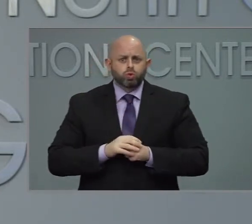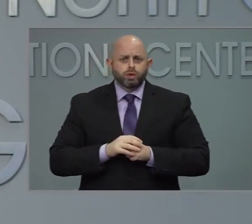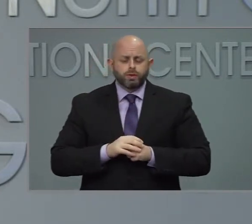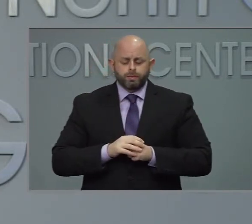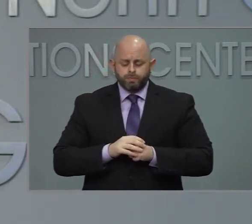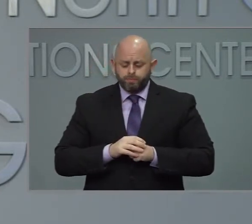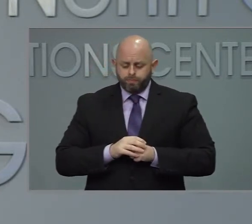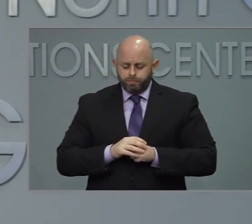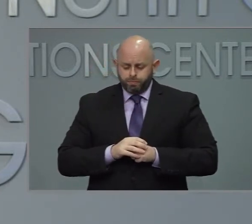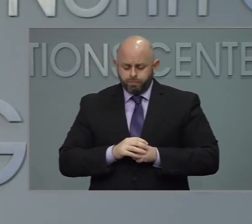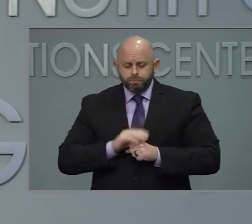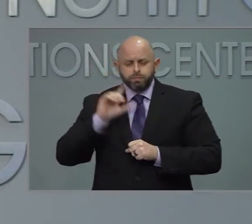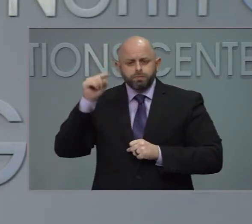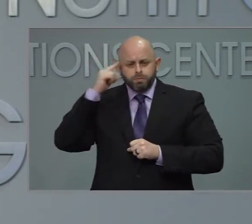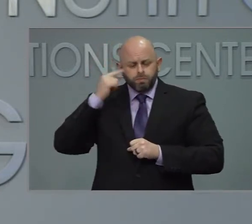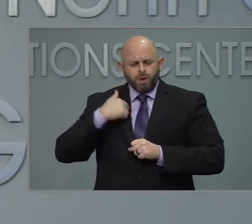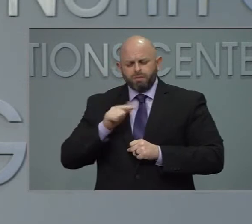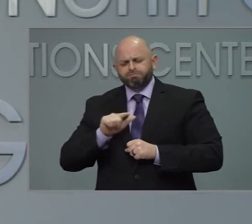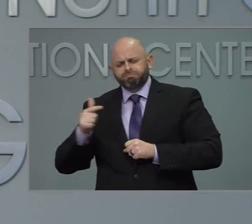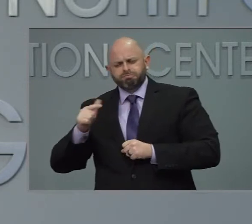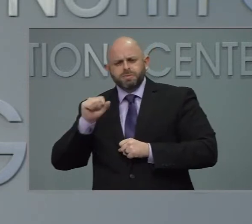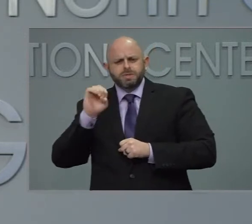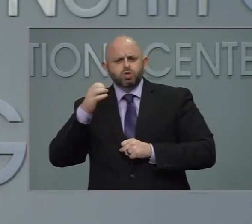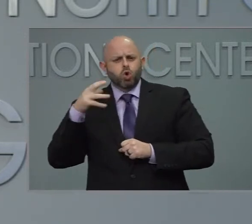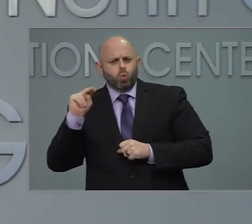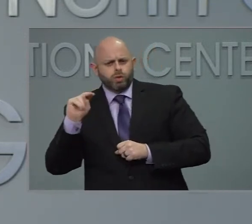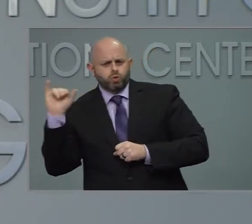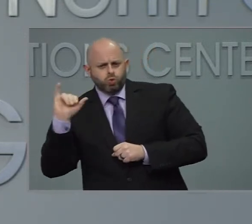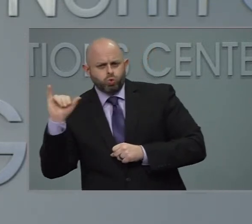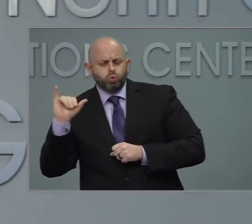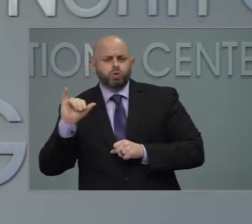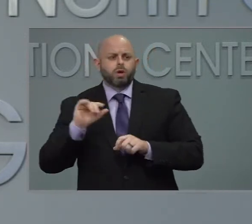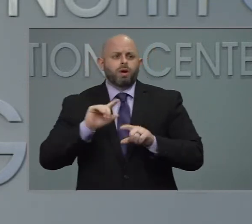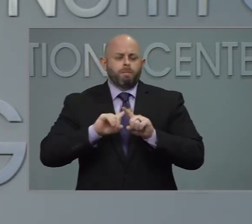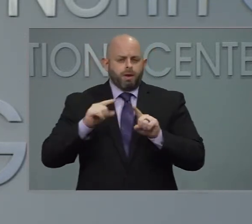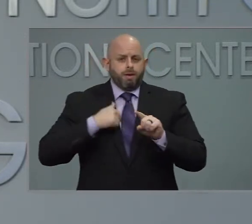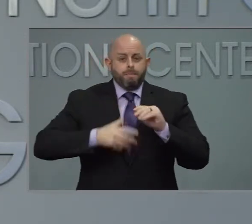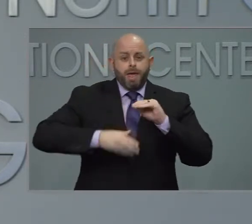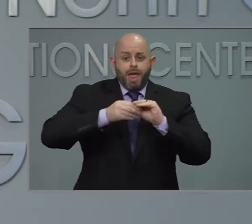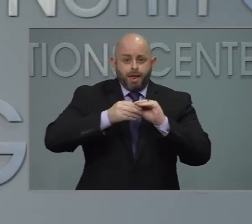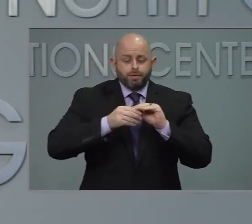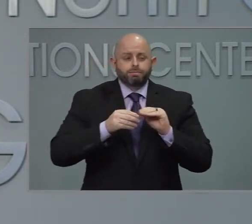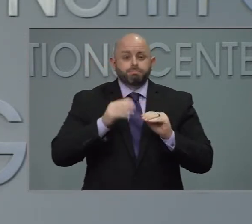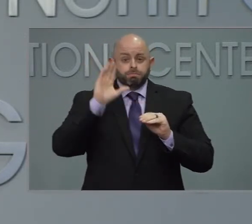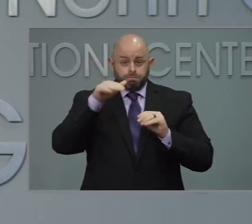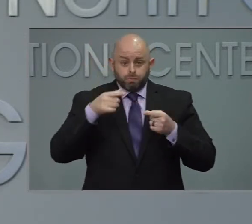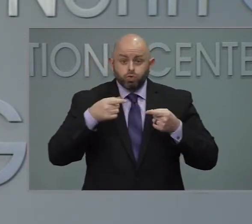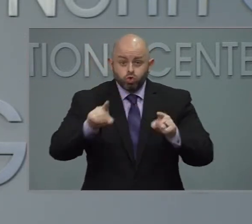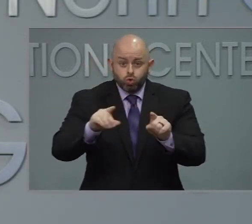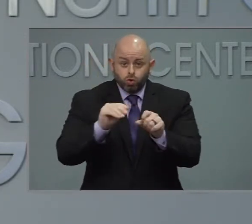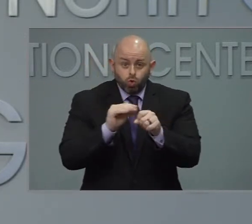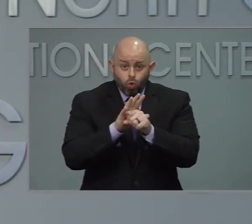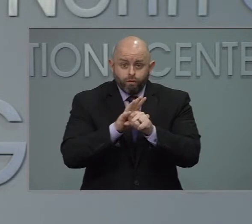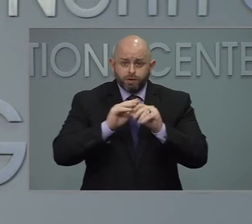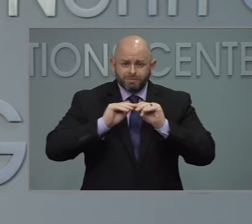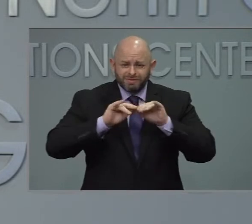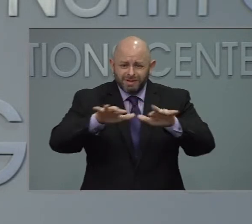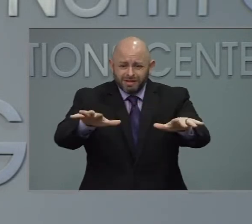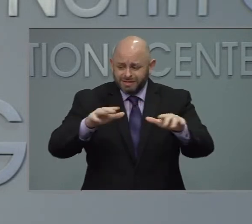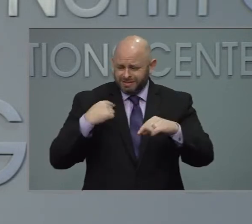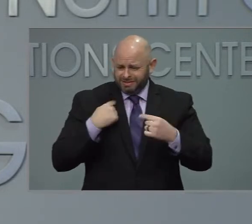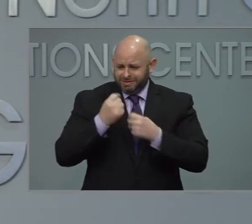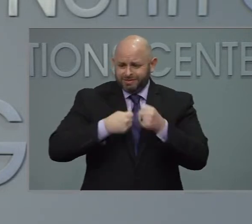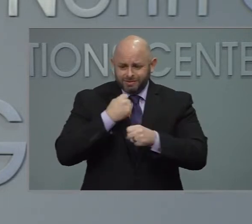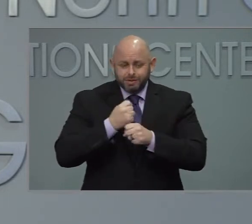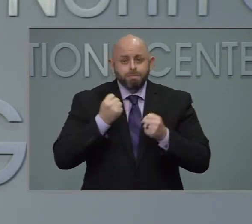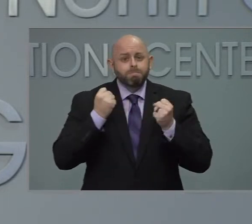this comment. We know that during this pandemic that many people have let other